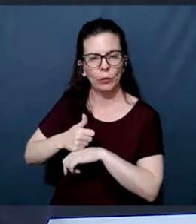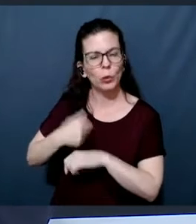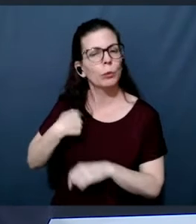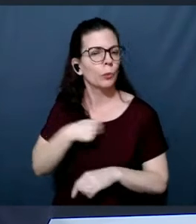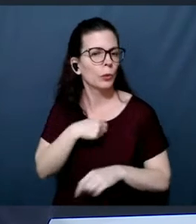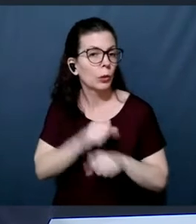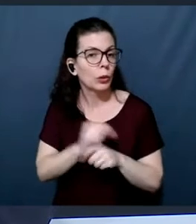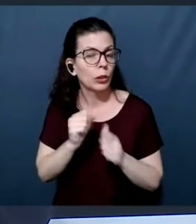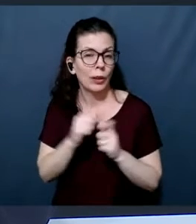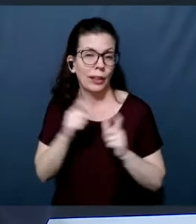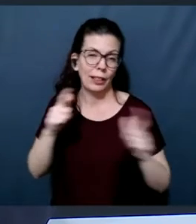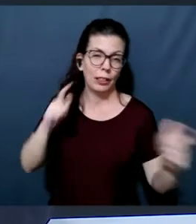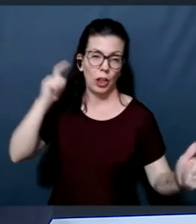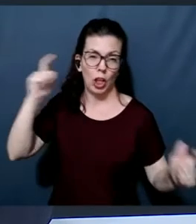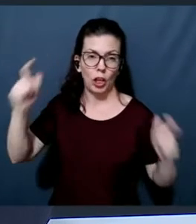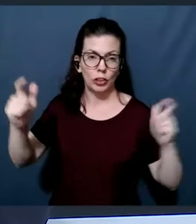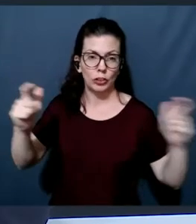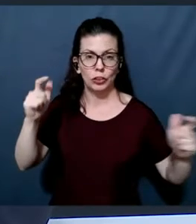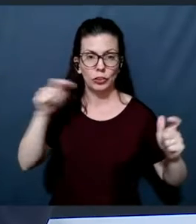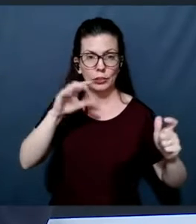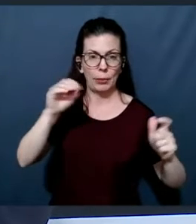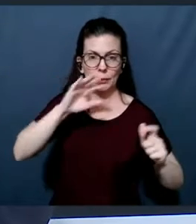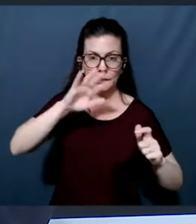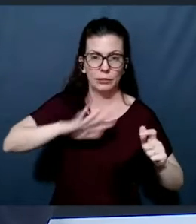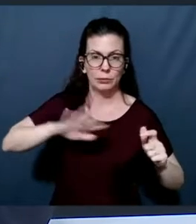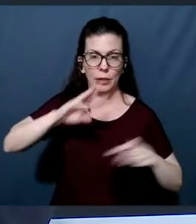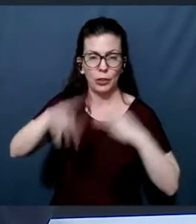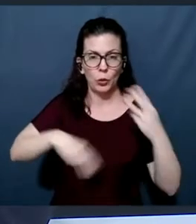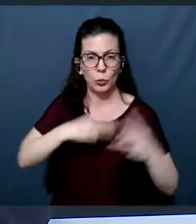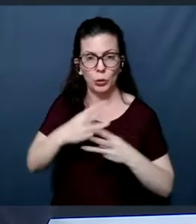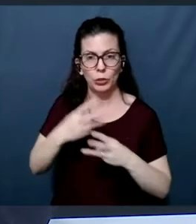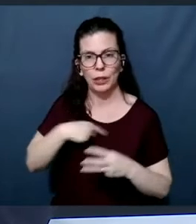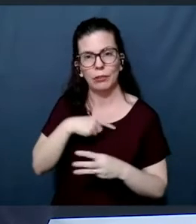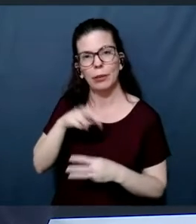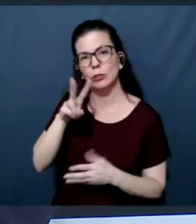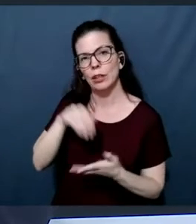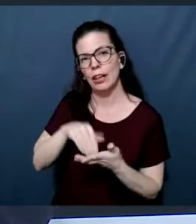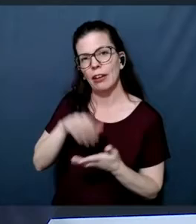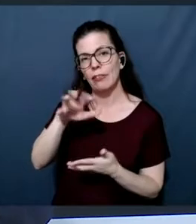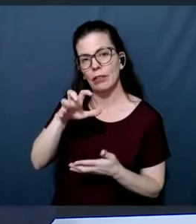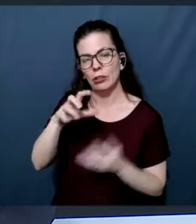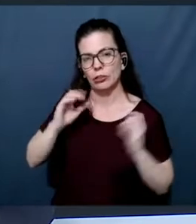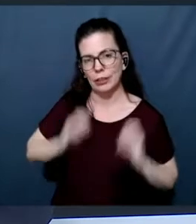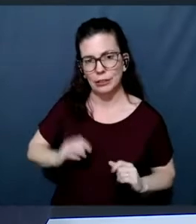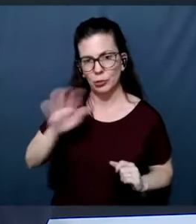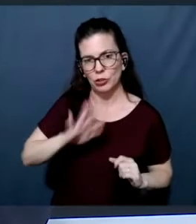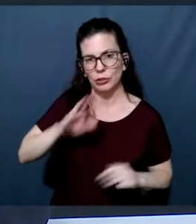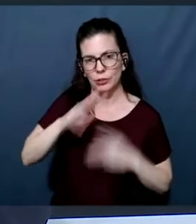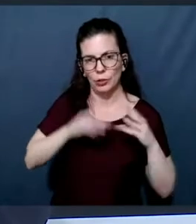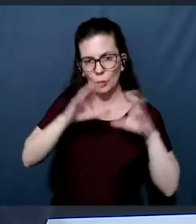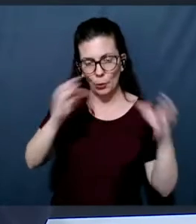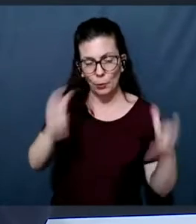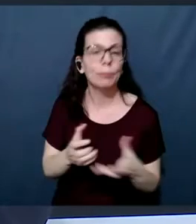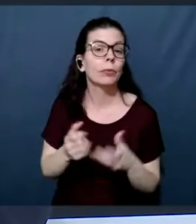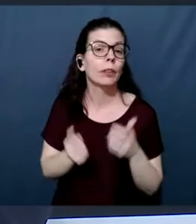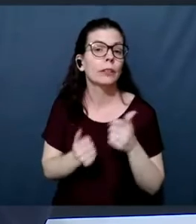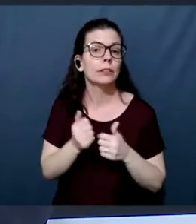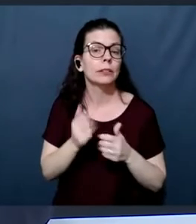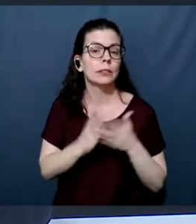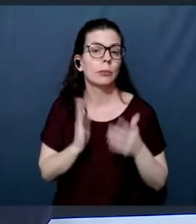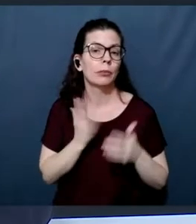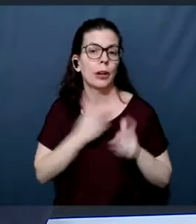large enterprises around the world. We have about 2,500 customers globally. Some of our largest customers include people